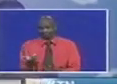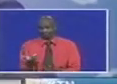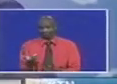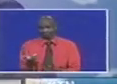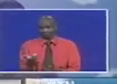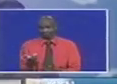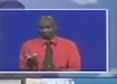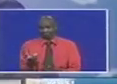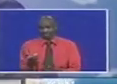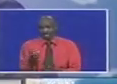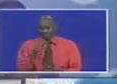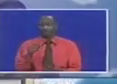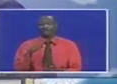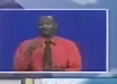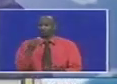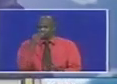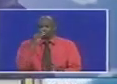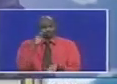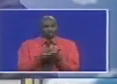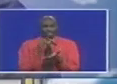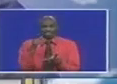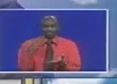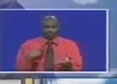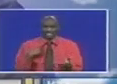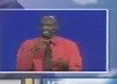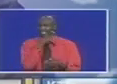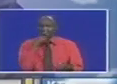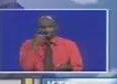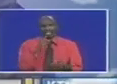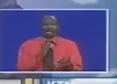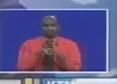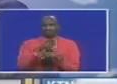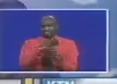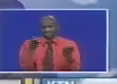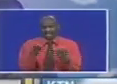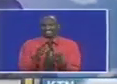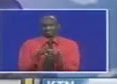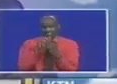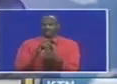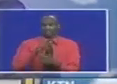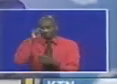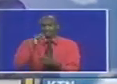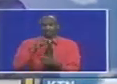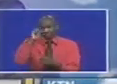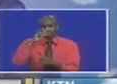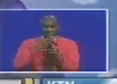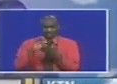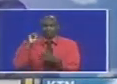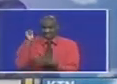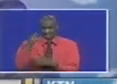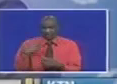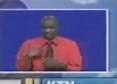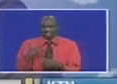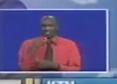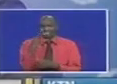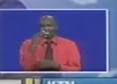a bad food shortage there following the prolonged drought across the country, and especially in the northern part of Kenya, which has led to